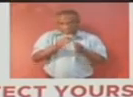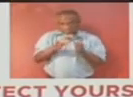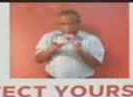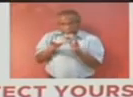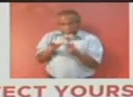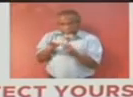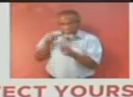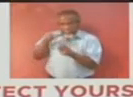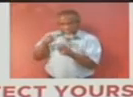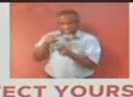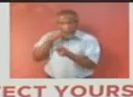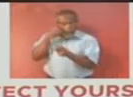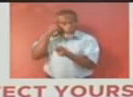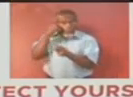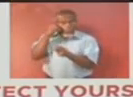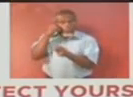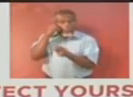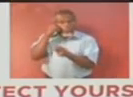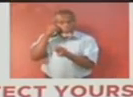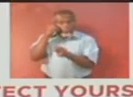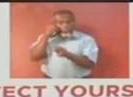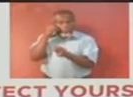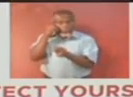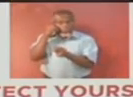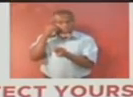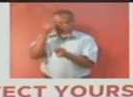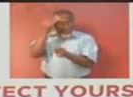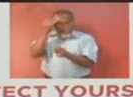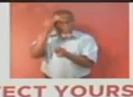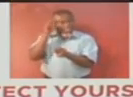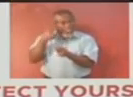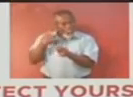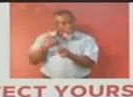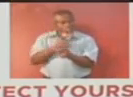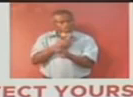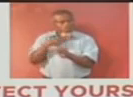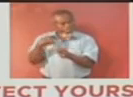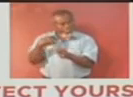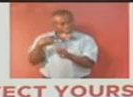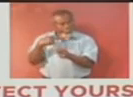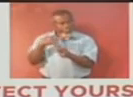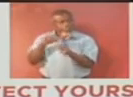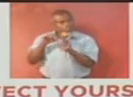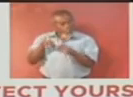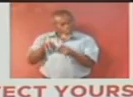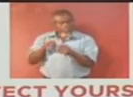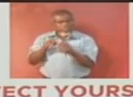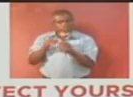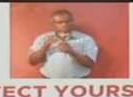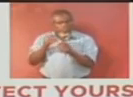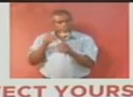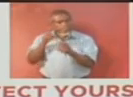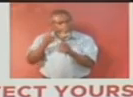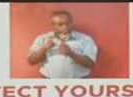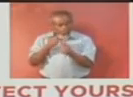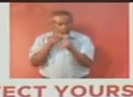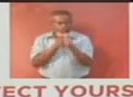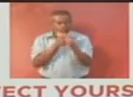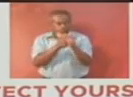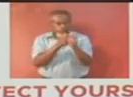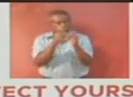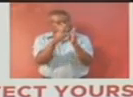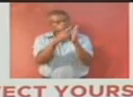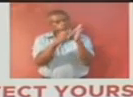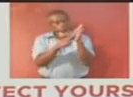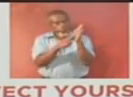that there is a risk, implementation of all those risk reducing factors is very important. And of course, you can reach out